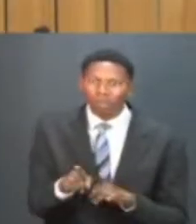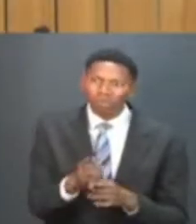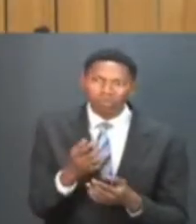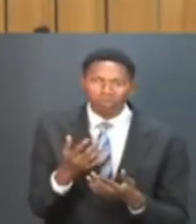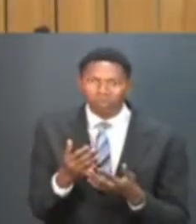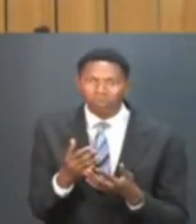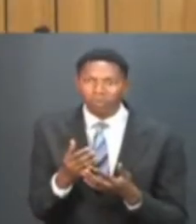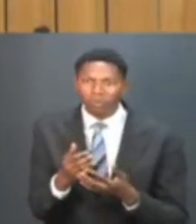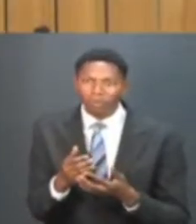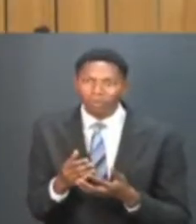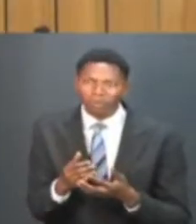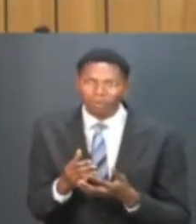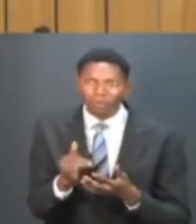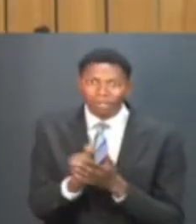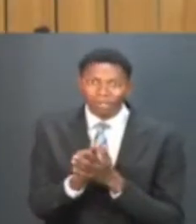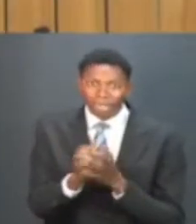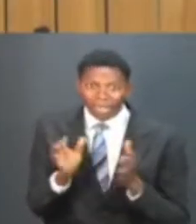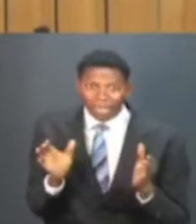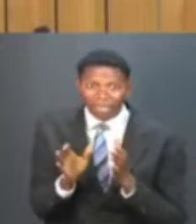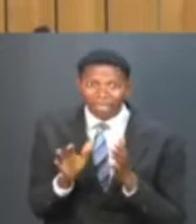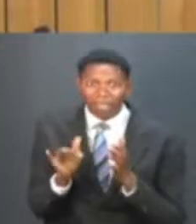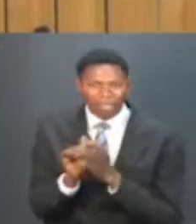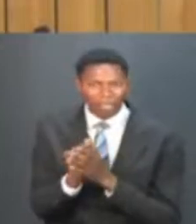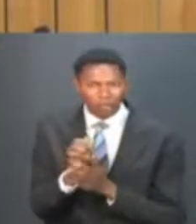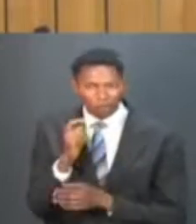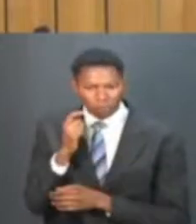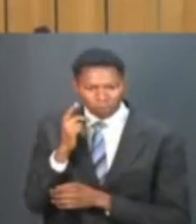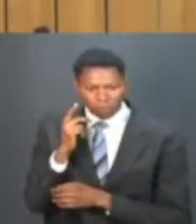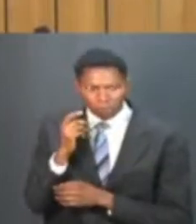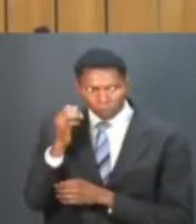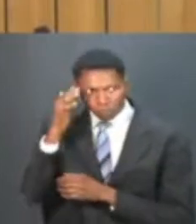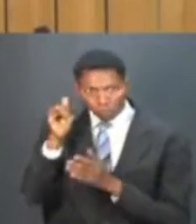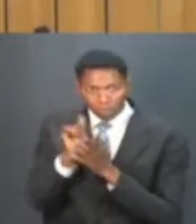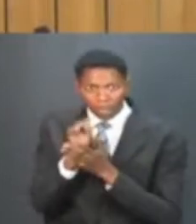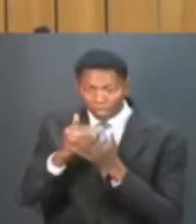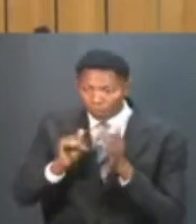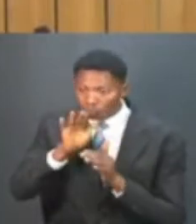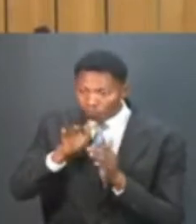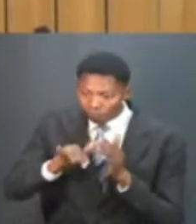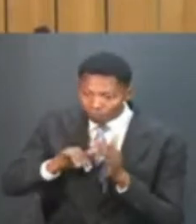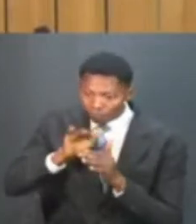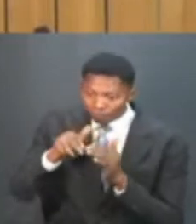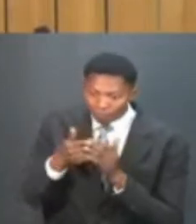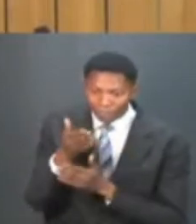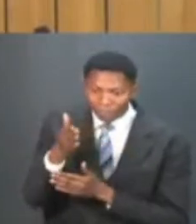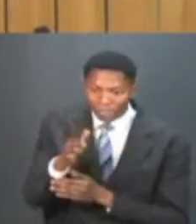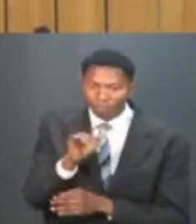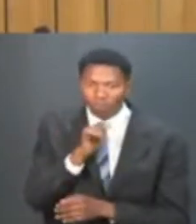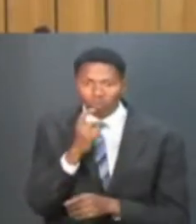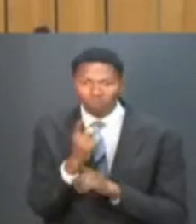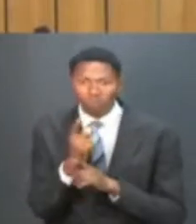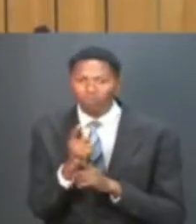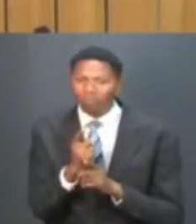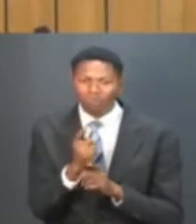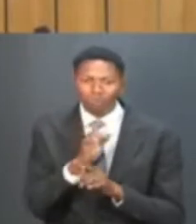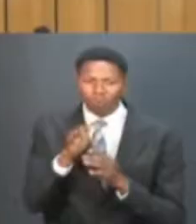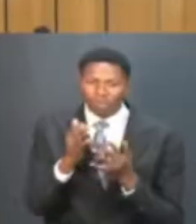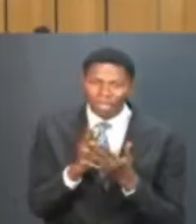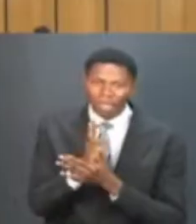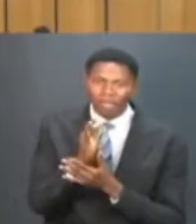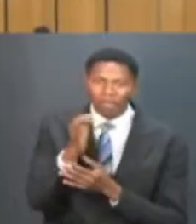access to quality health care is not a privilege for the wealthy, but a fundamental right of every